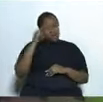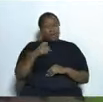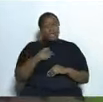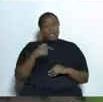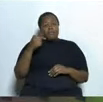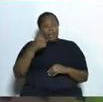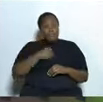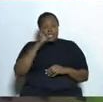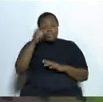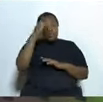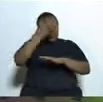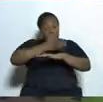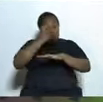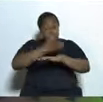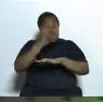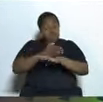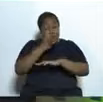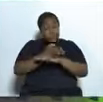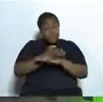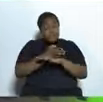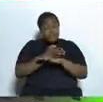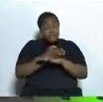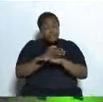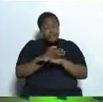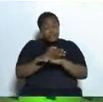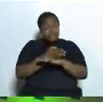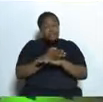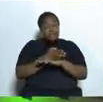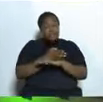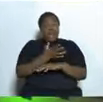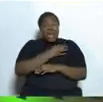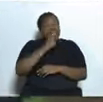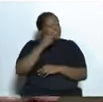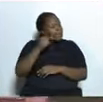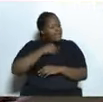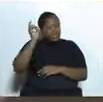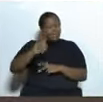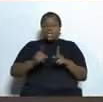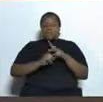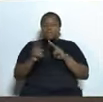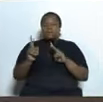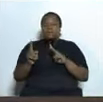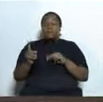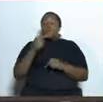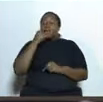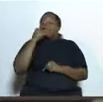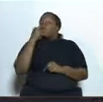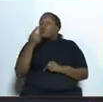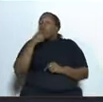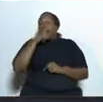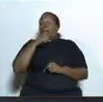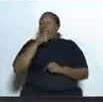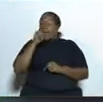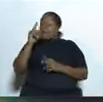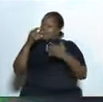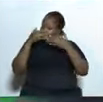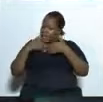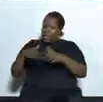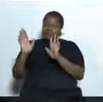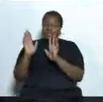been deceived. I have been, and he said, I have to get out of here. And so he